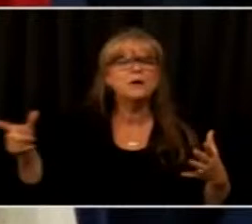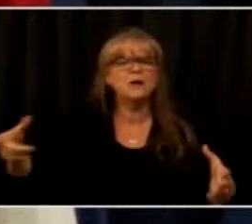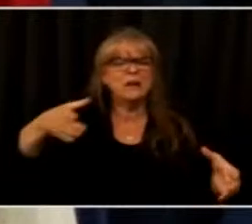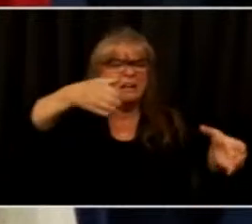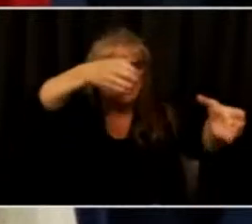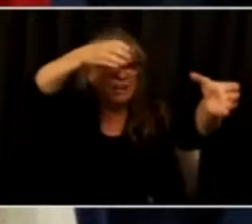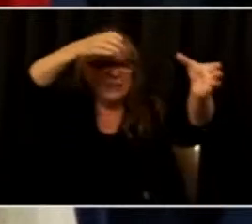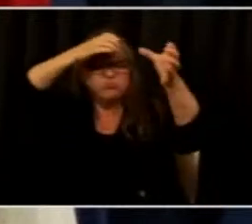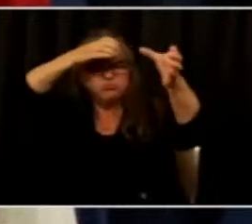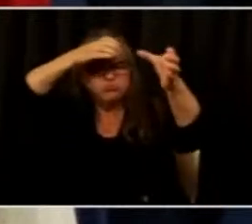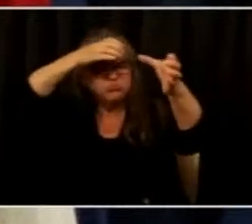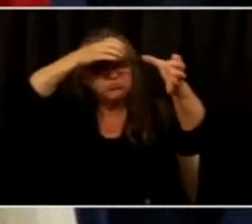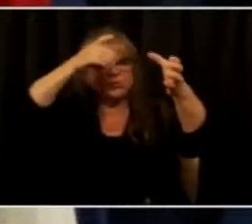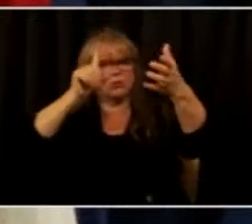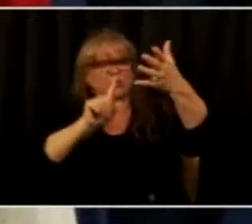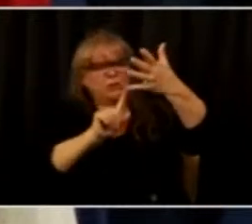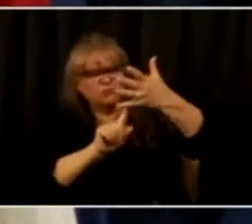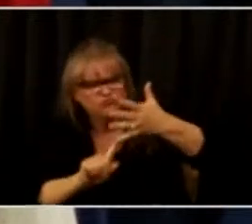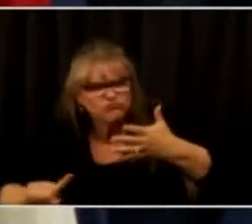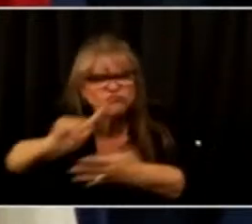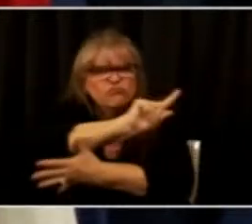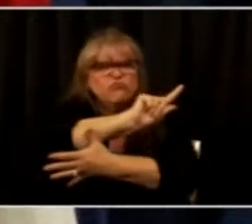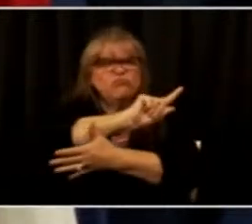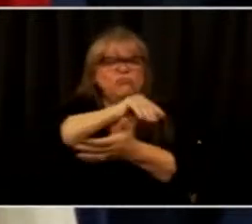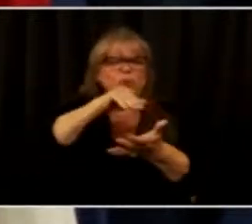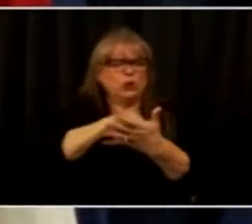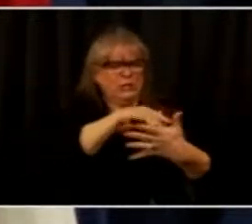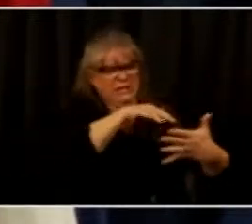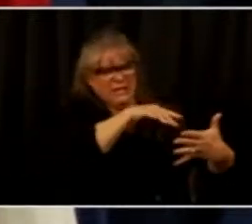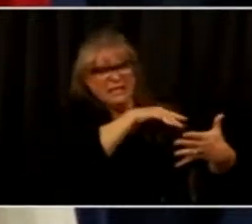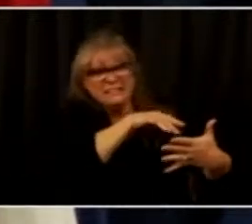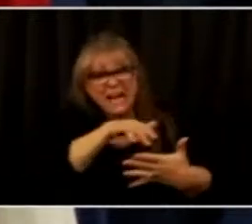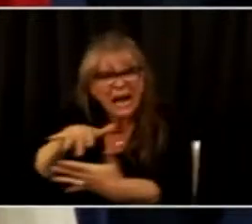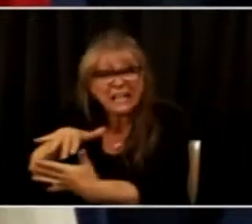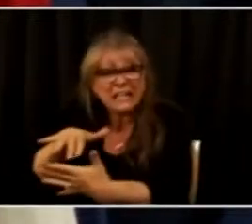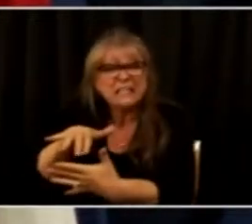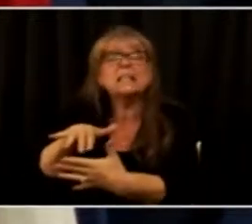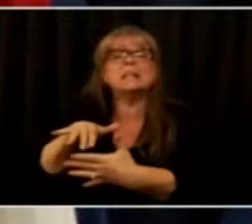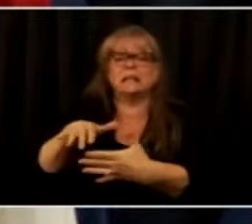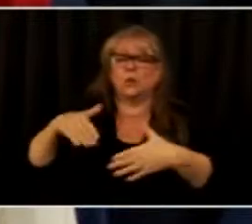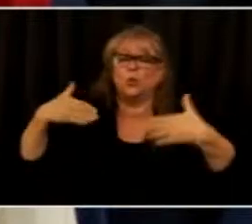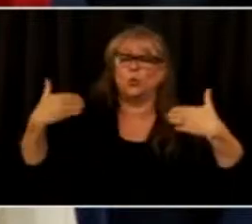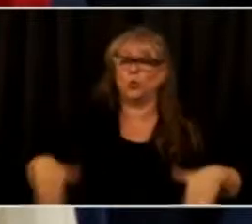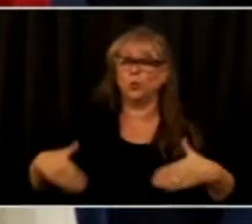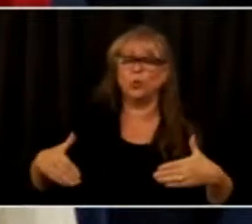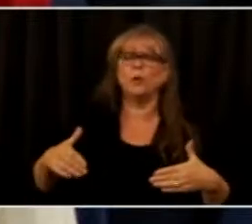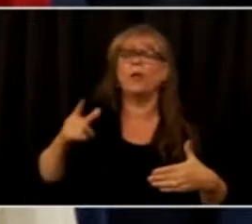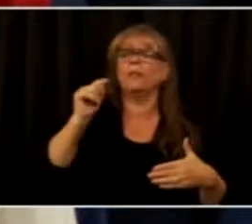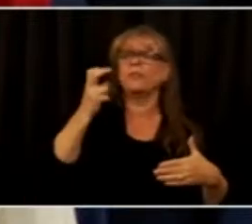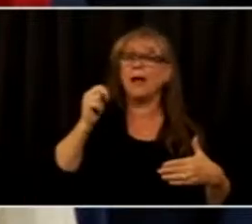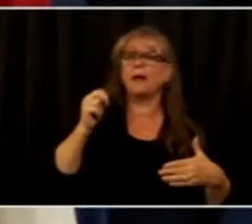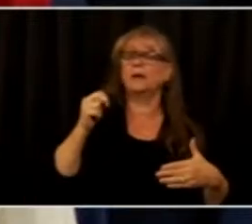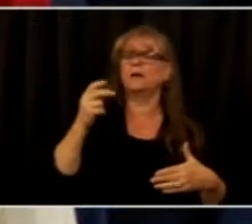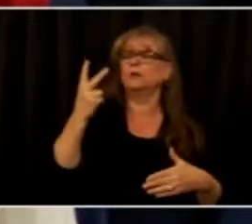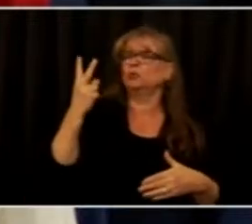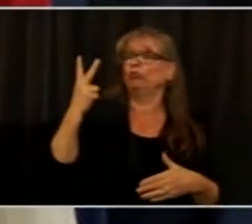it 4 or 5 years of medical school? And then they go do a 2-year or 3-year